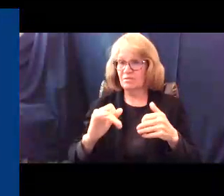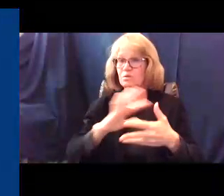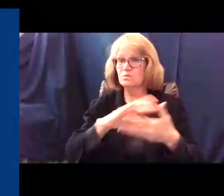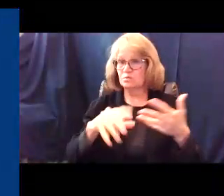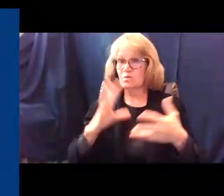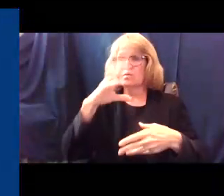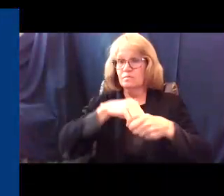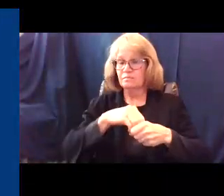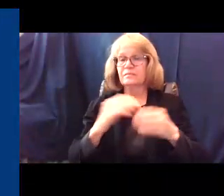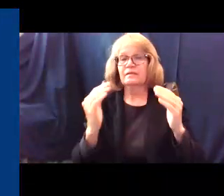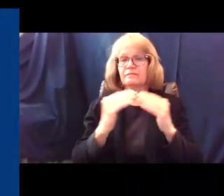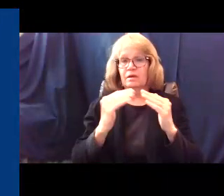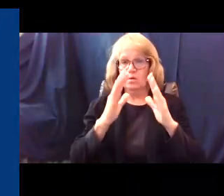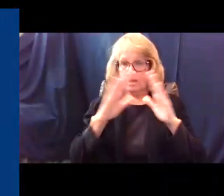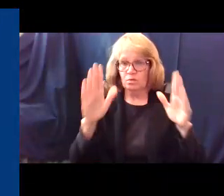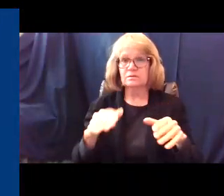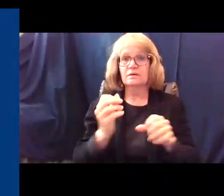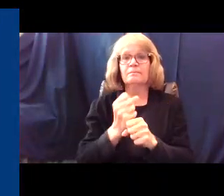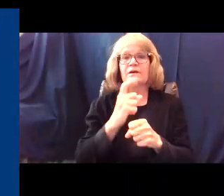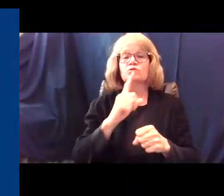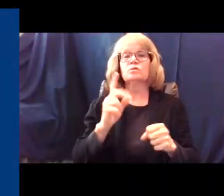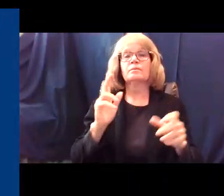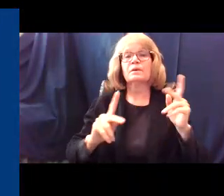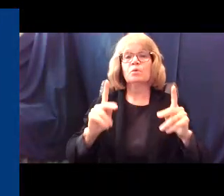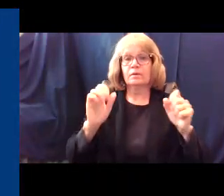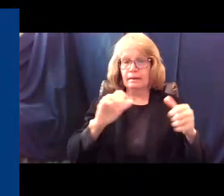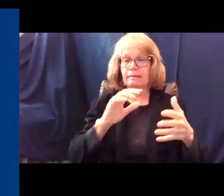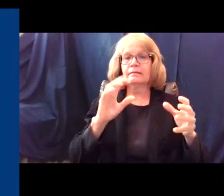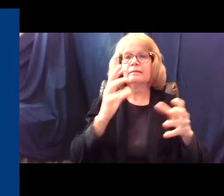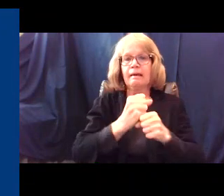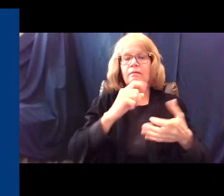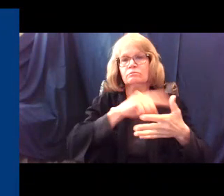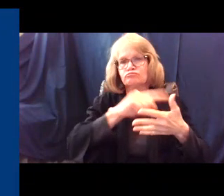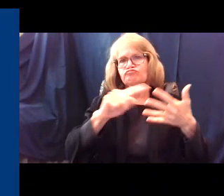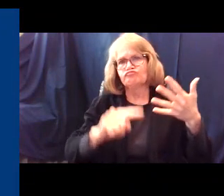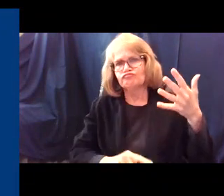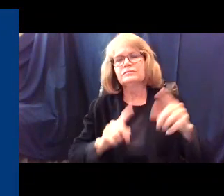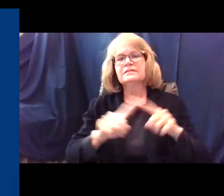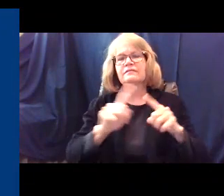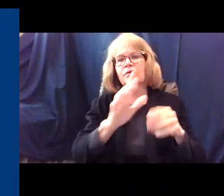fair housing to make sure that folks can access all of those different areas of housing.